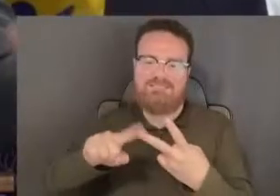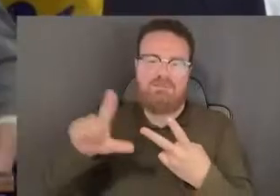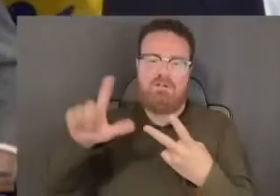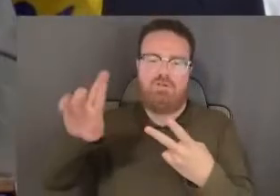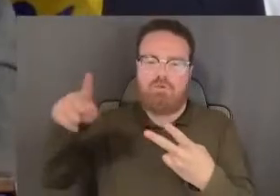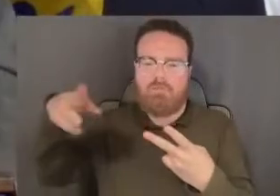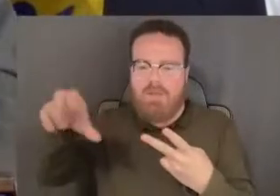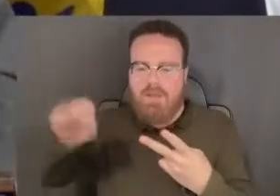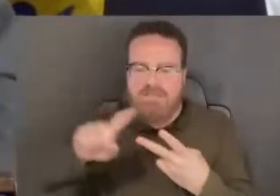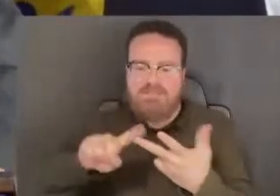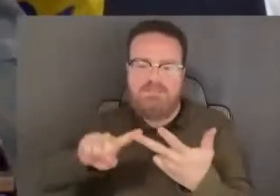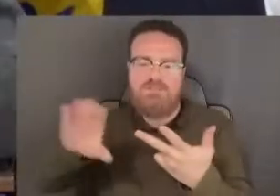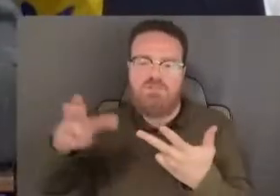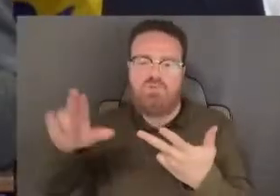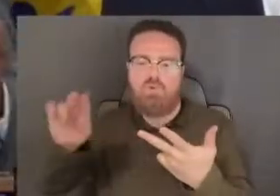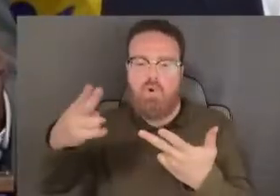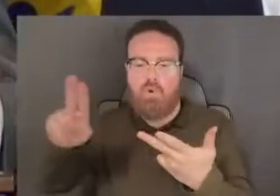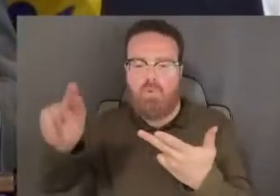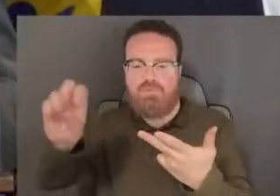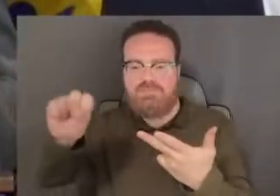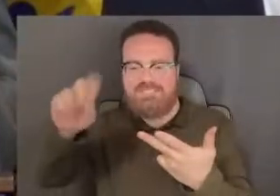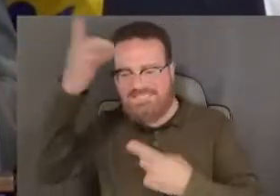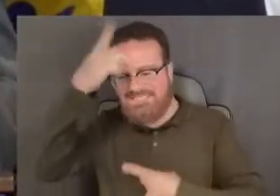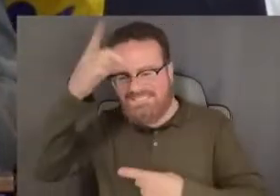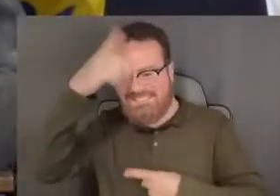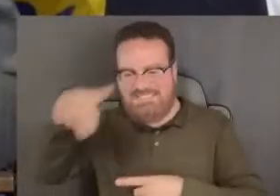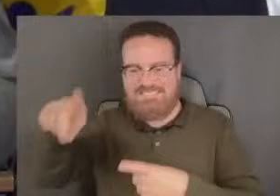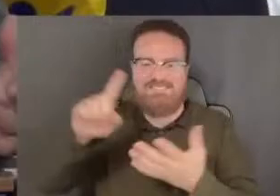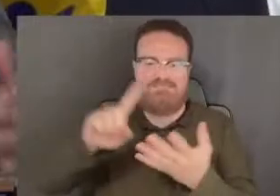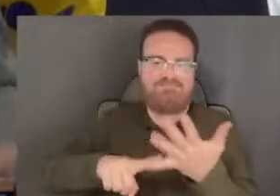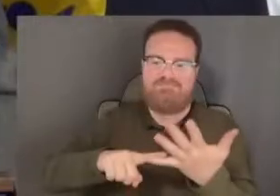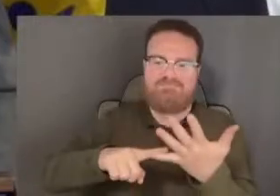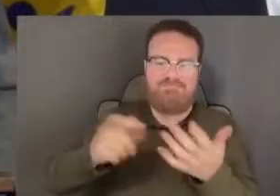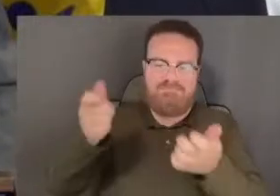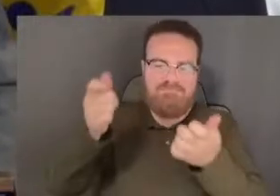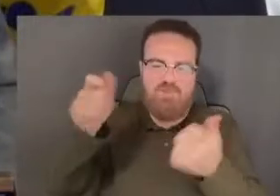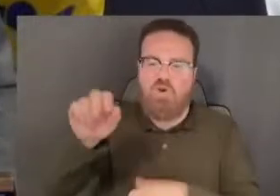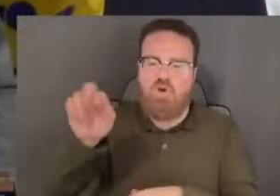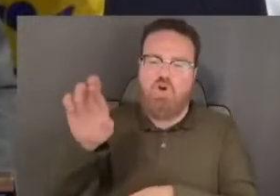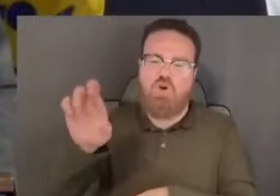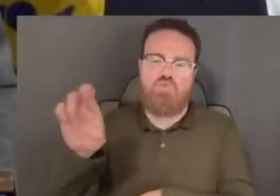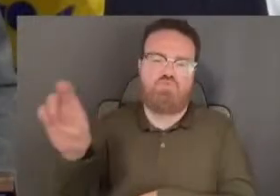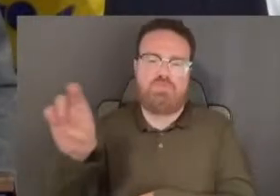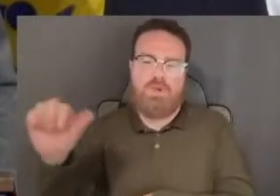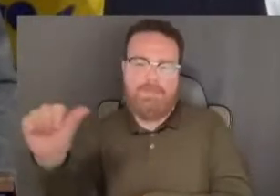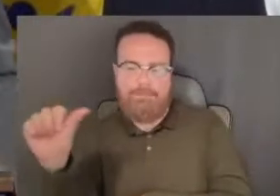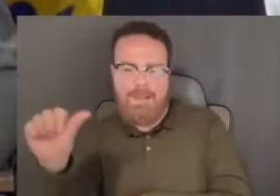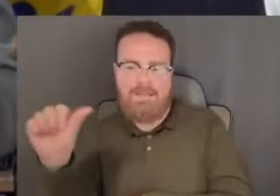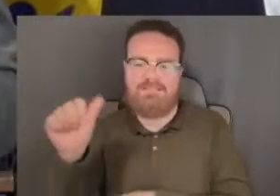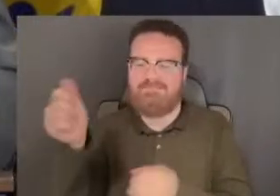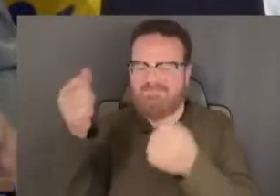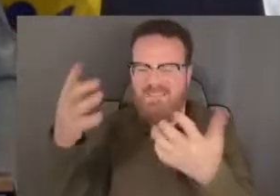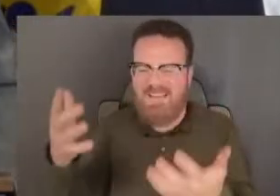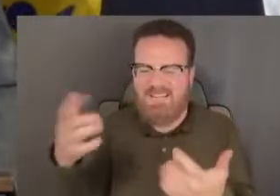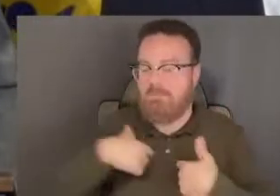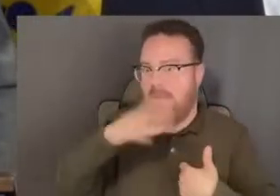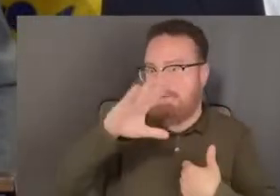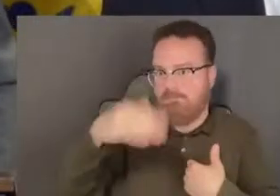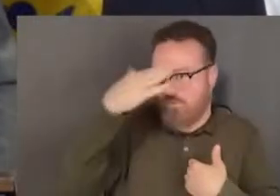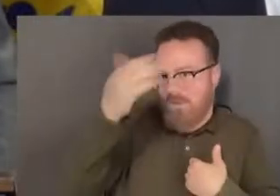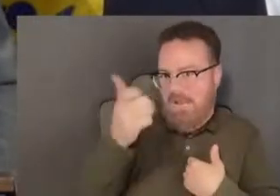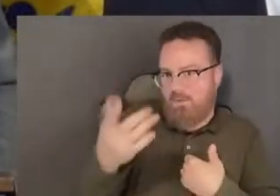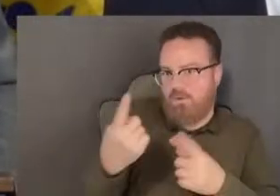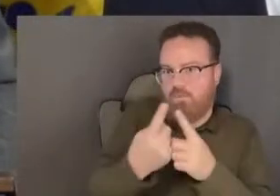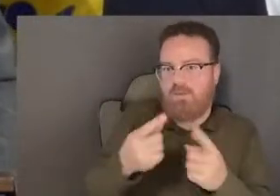others that were just unknown when I was a kid. I never knew anybody with a peanut allergy. I never knew anybody with a